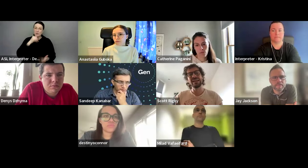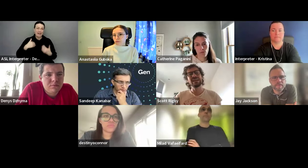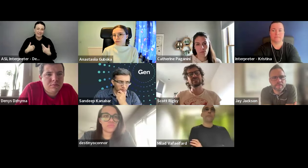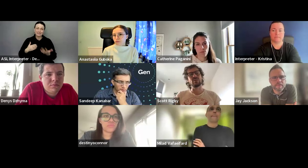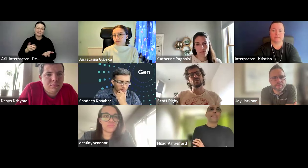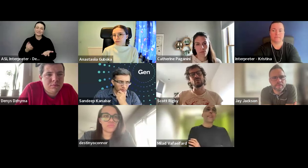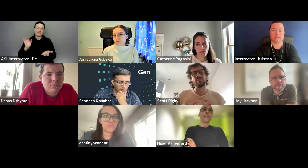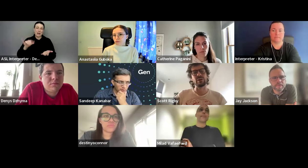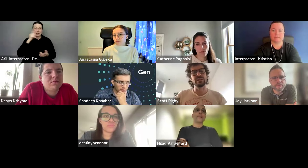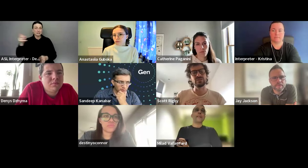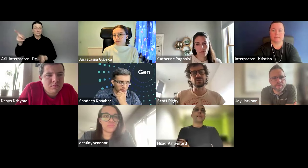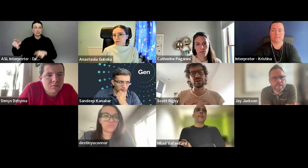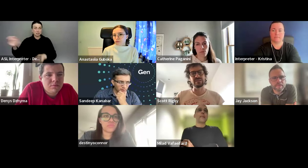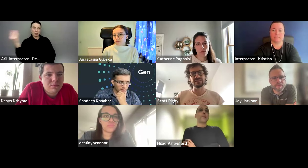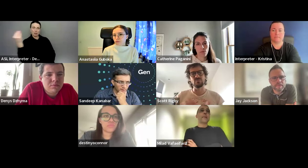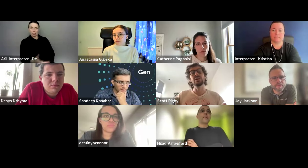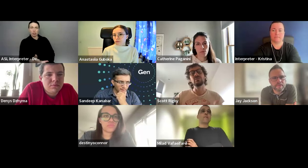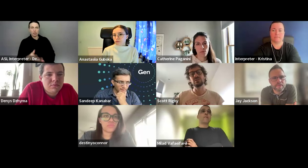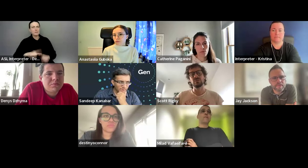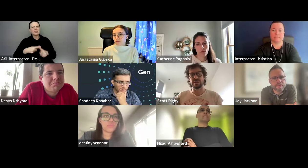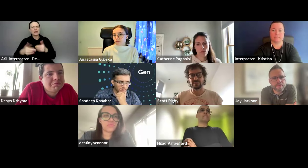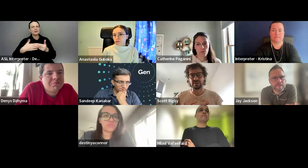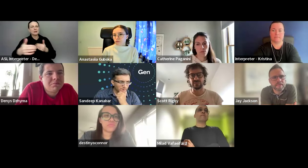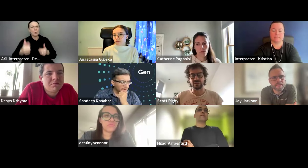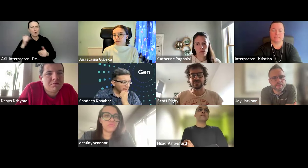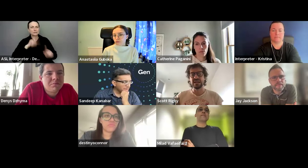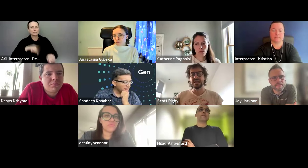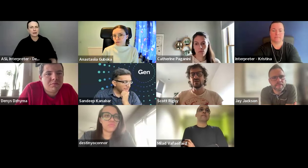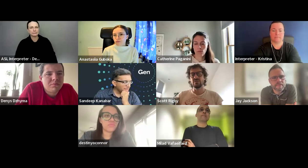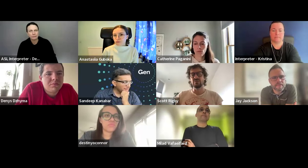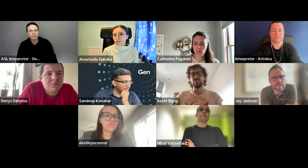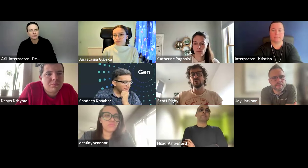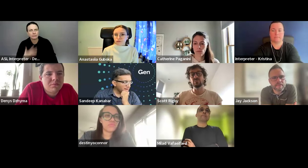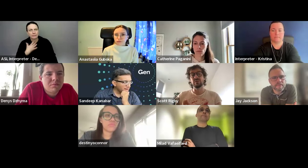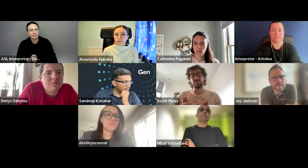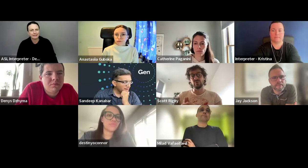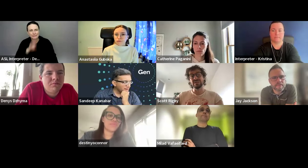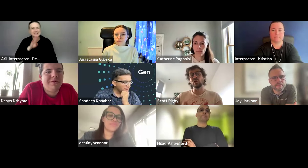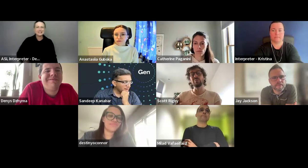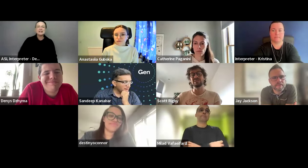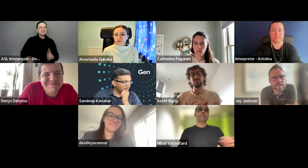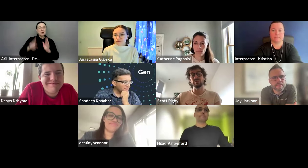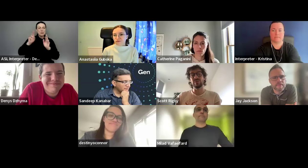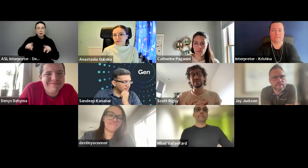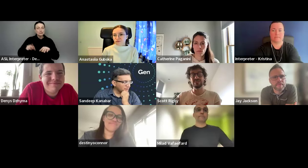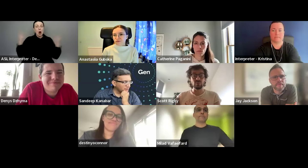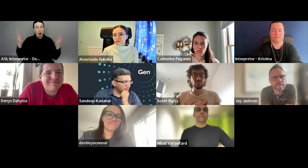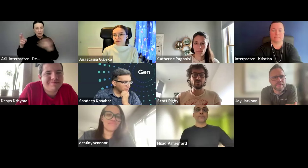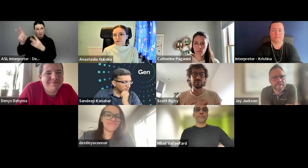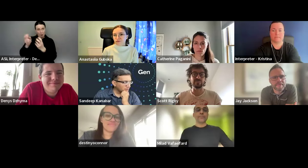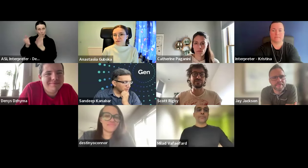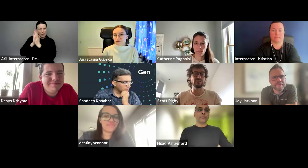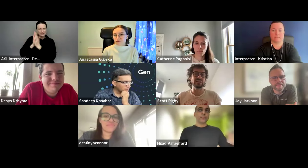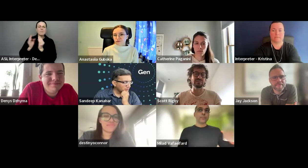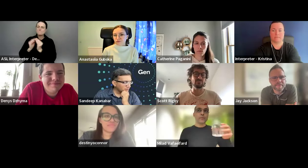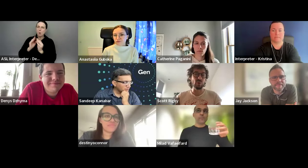okay. So part of it is just trying to see what you can do on that side of things. The person that opens a pull request is usually